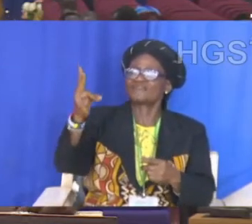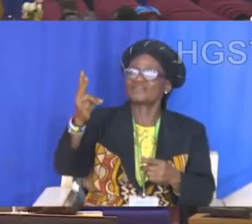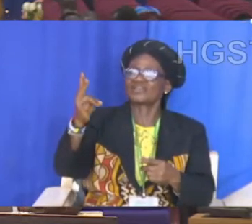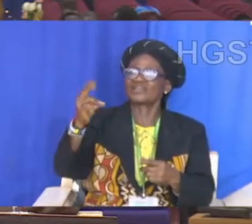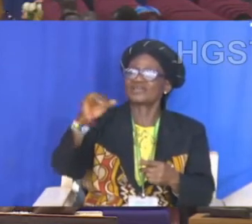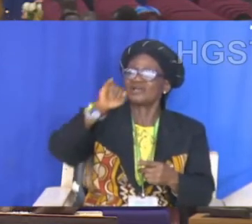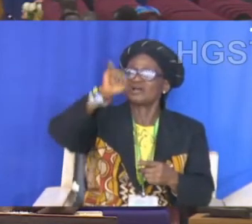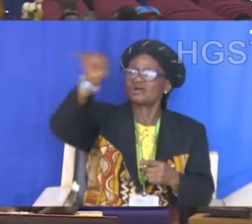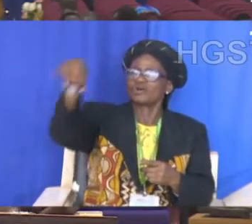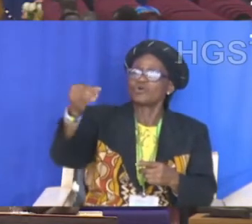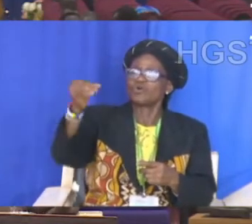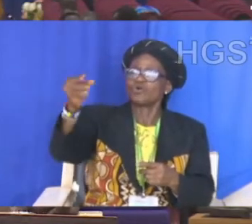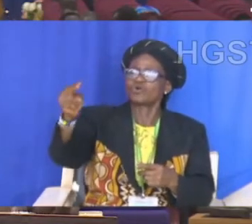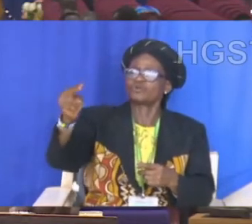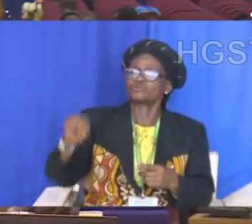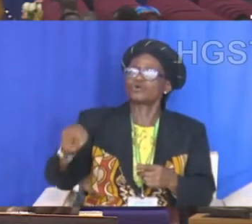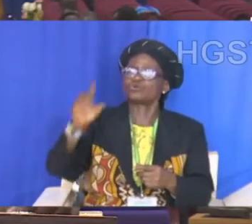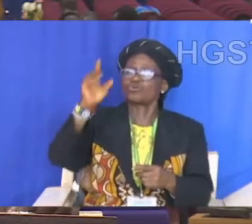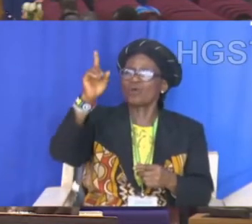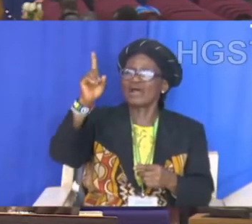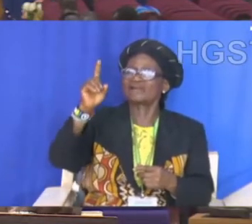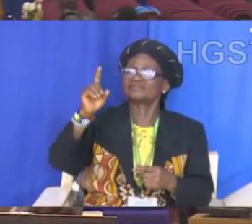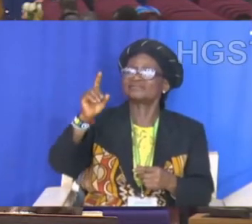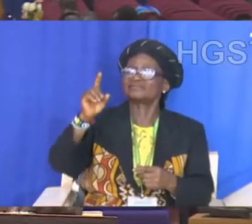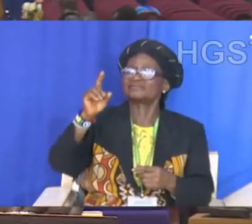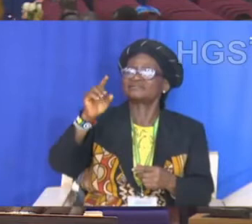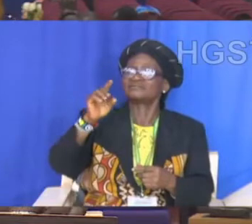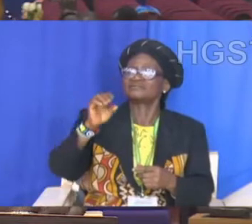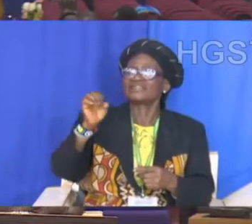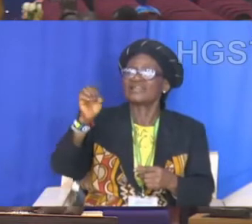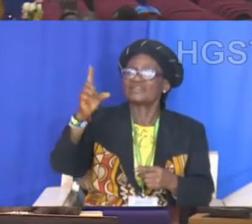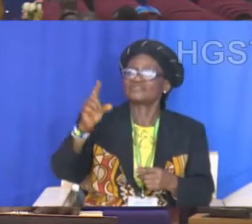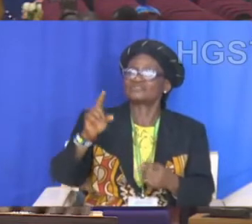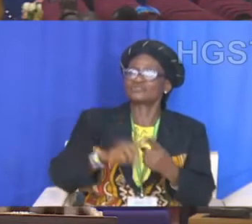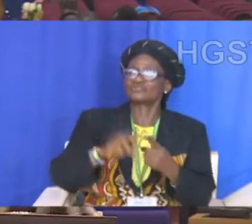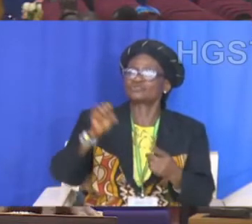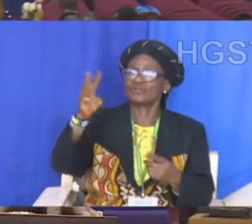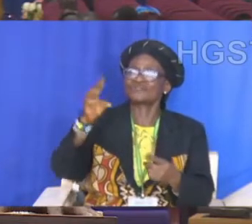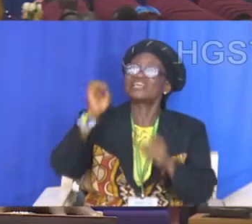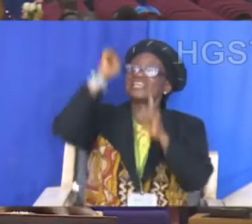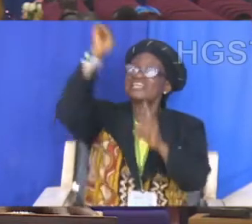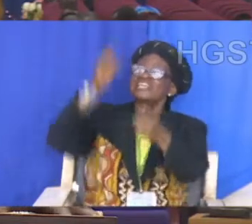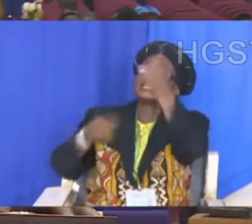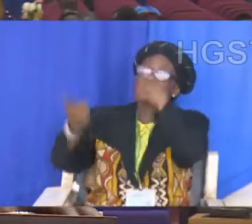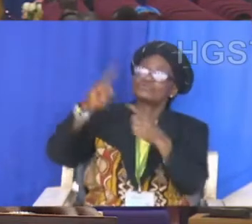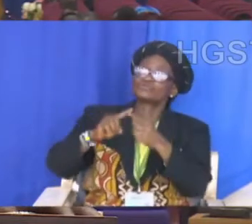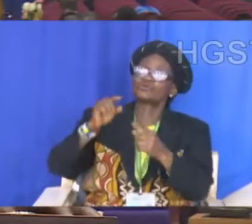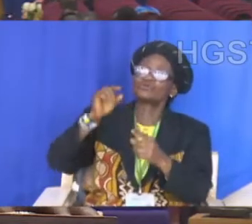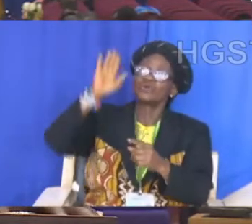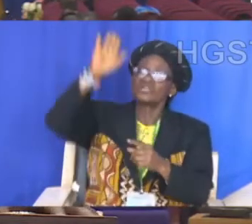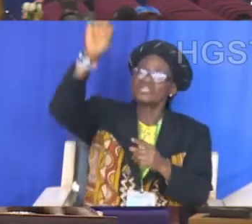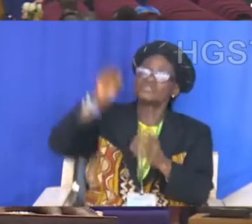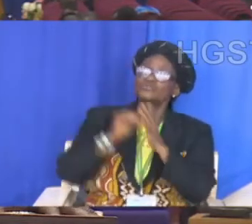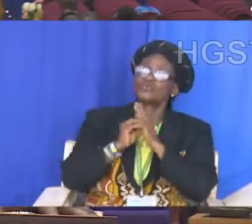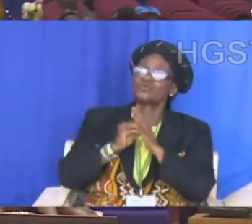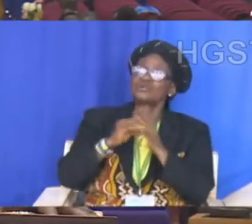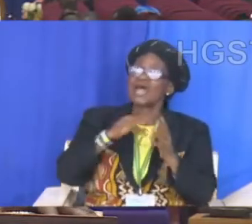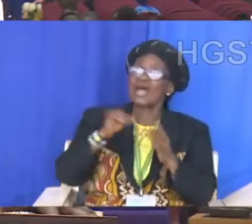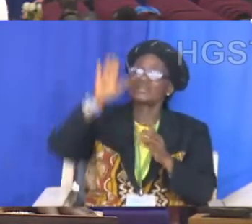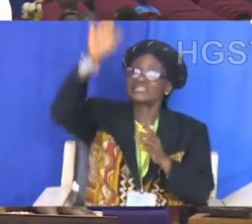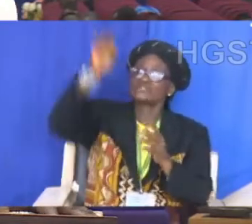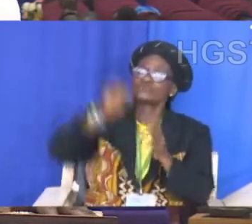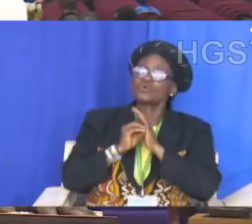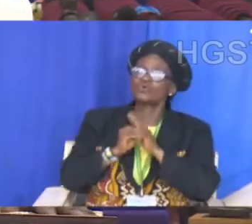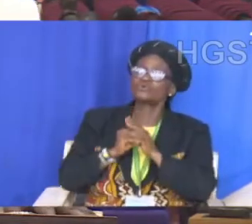John 1, 11 to 12, he came unto his own, and his own received him not, but to as many as received